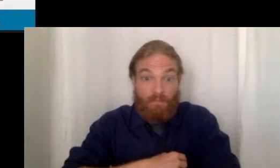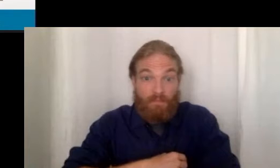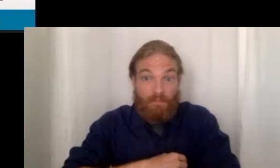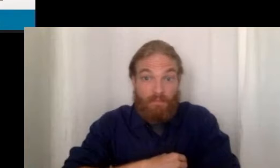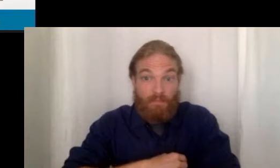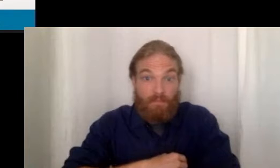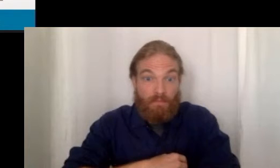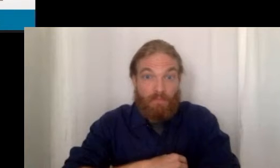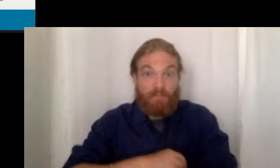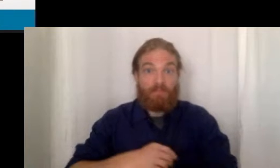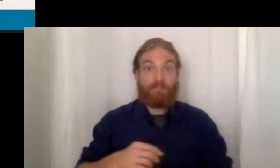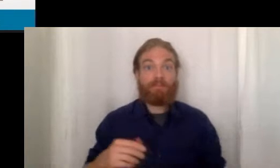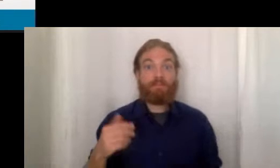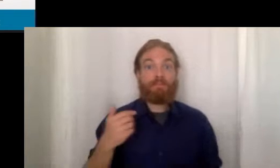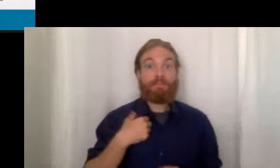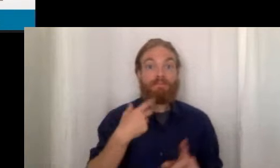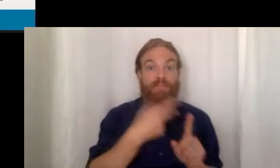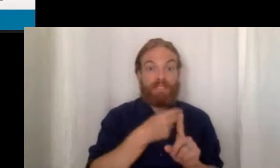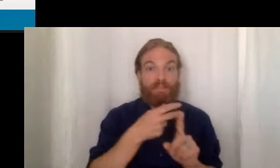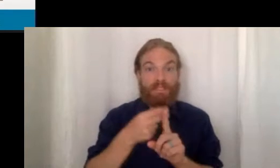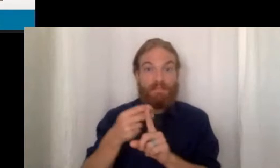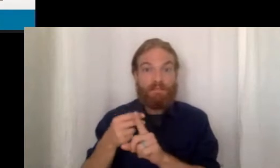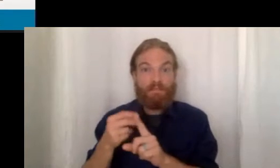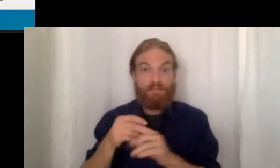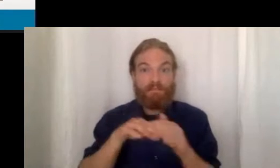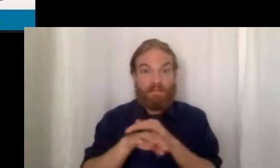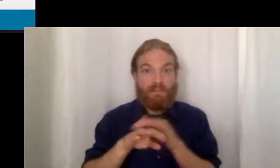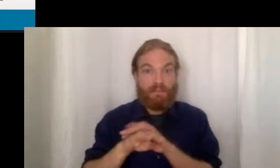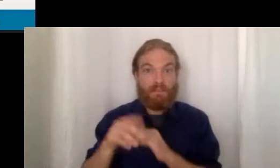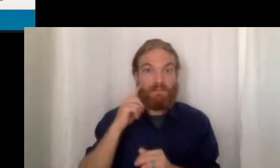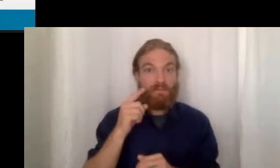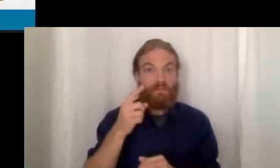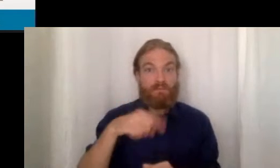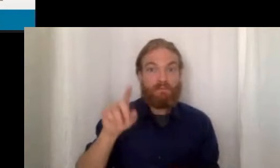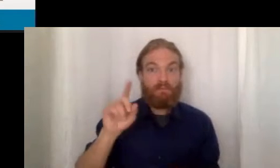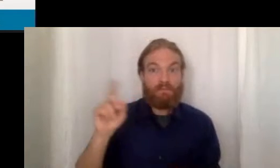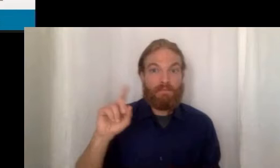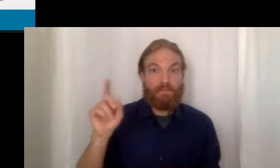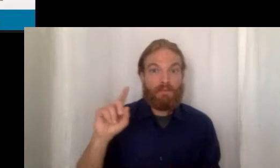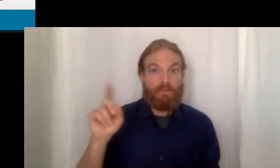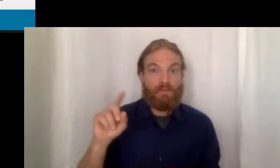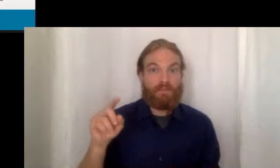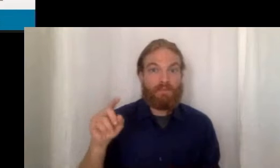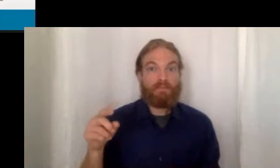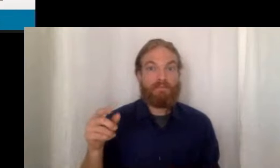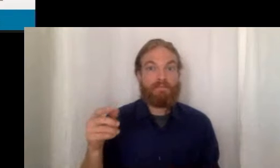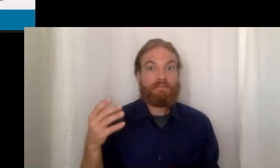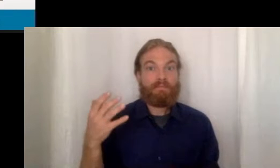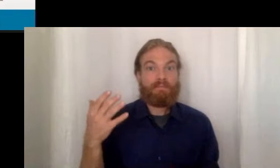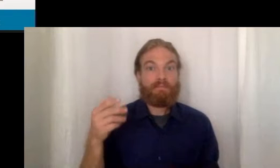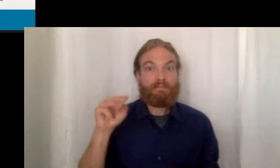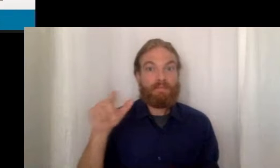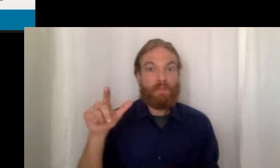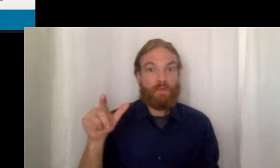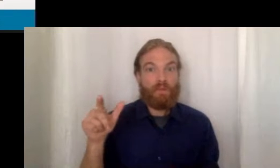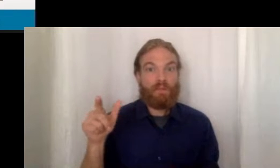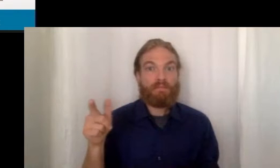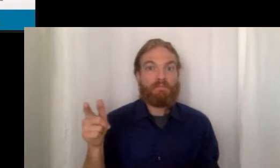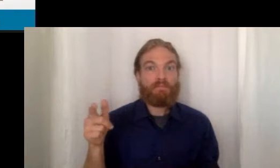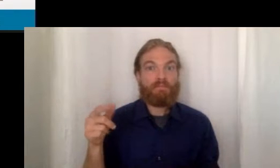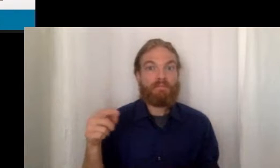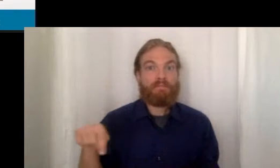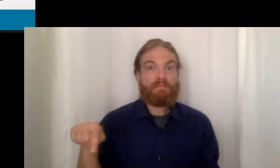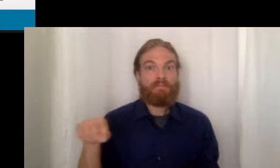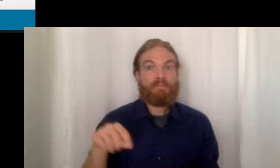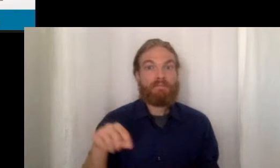site, as well as the Citadel site. And it has worked really well in the last couple of months since we were